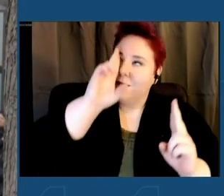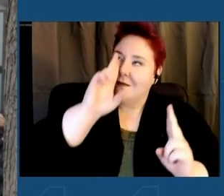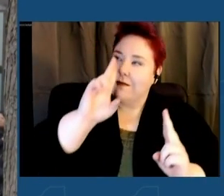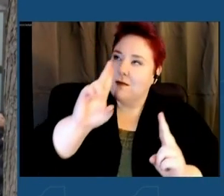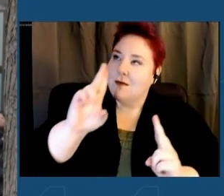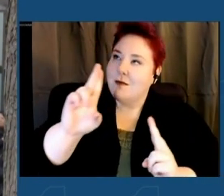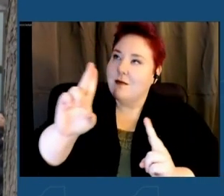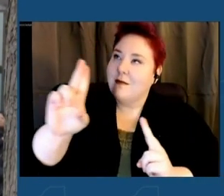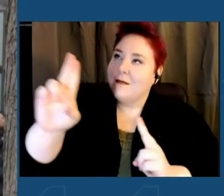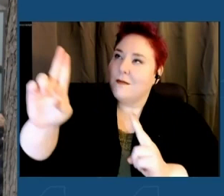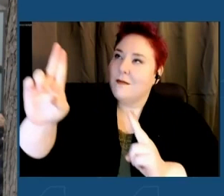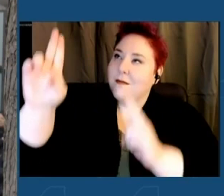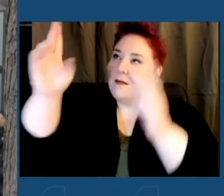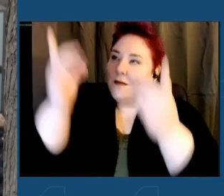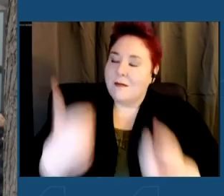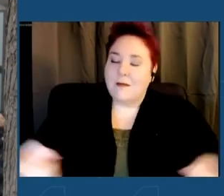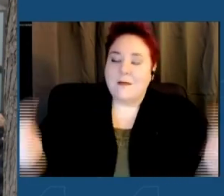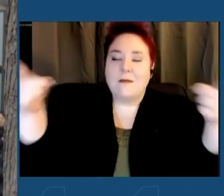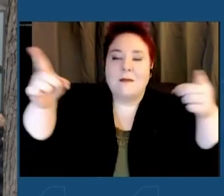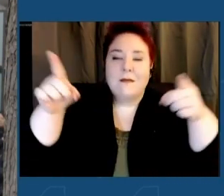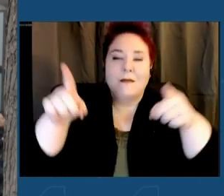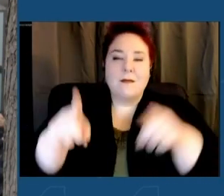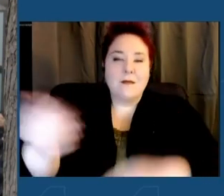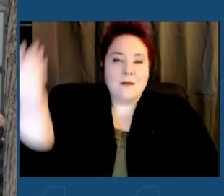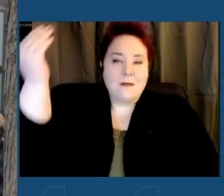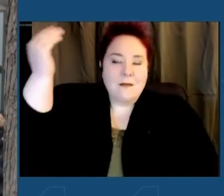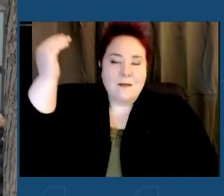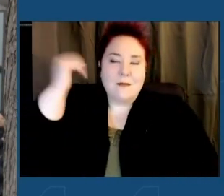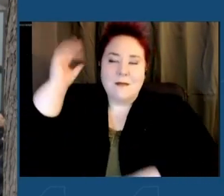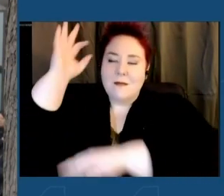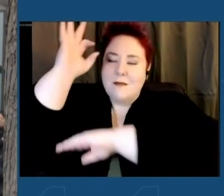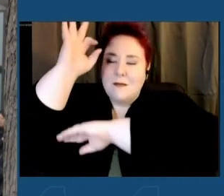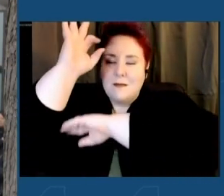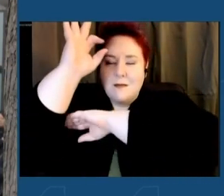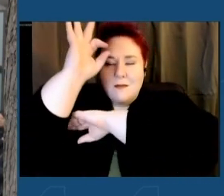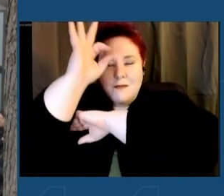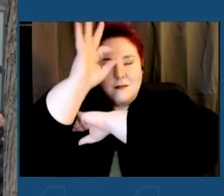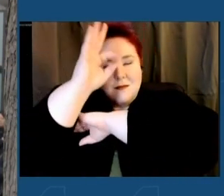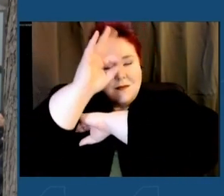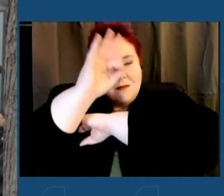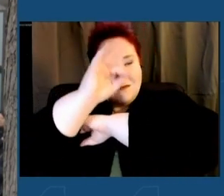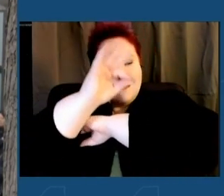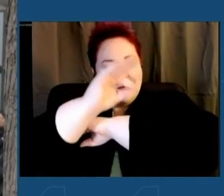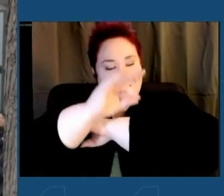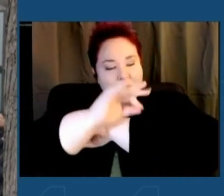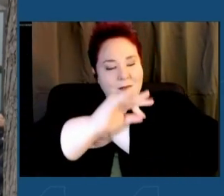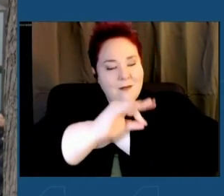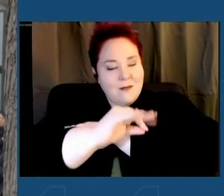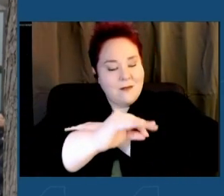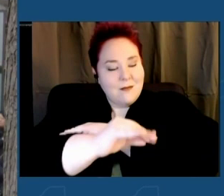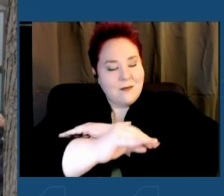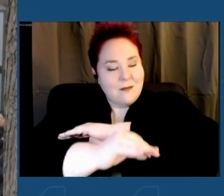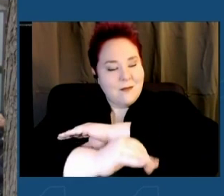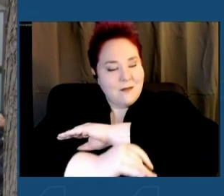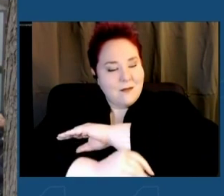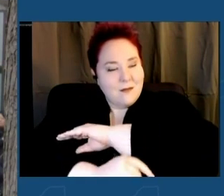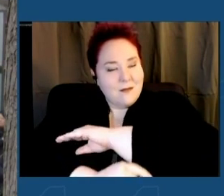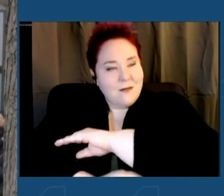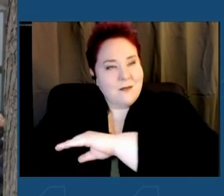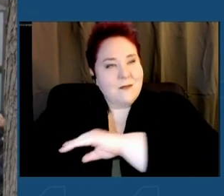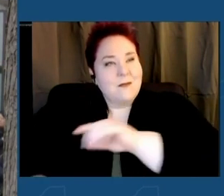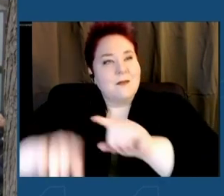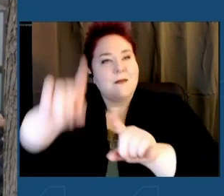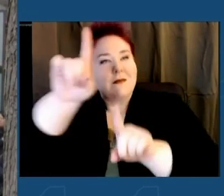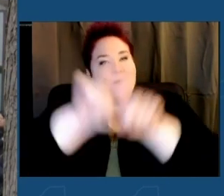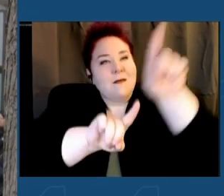hailed at the twilight's last gleaming, whose broad